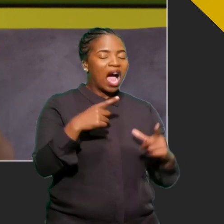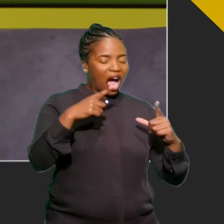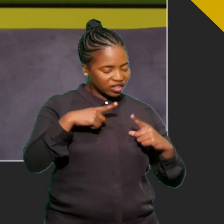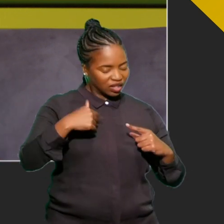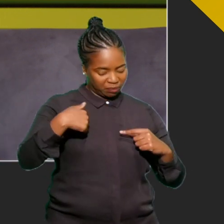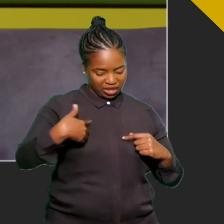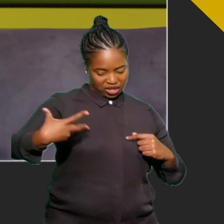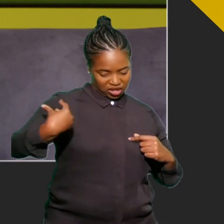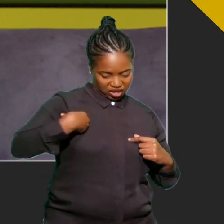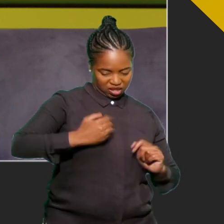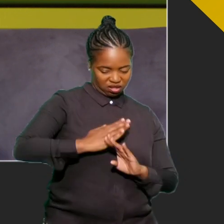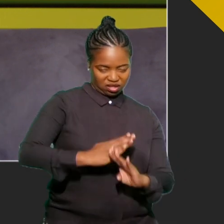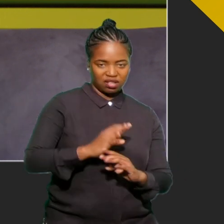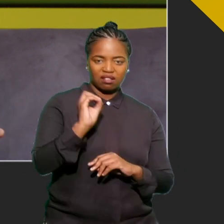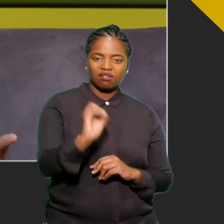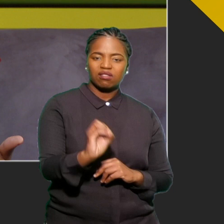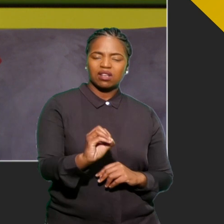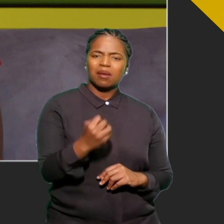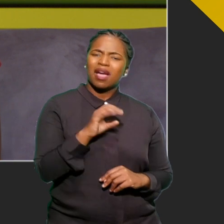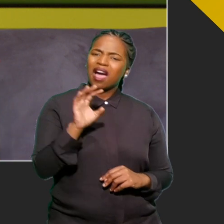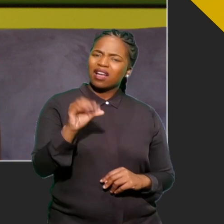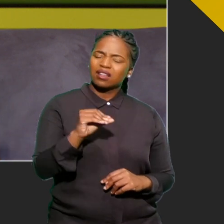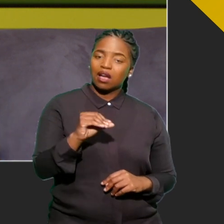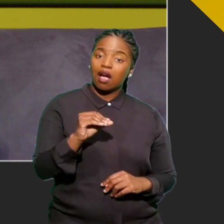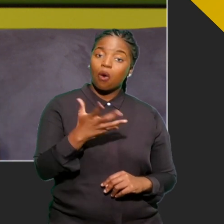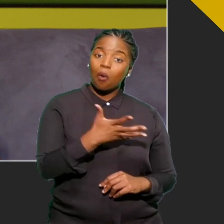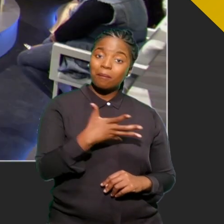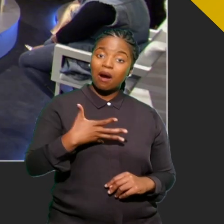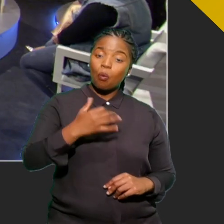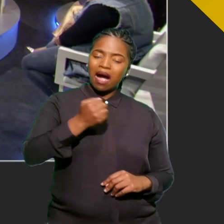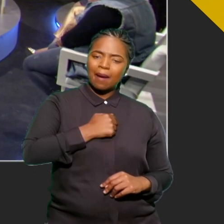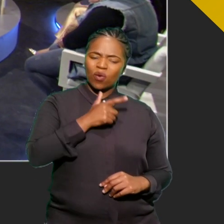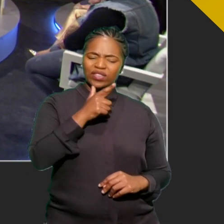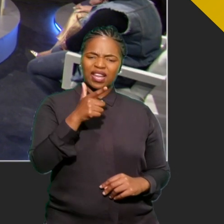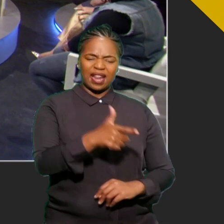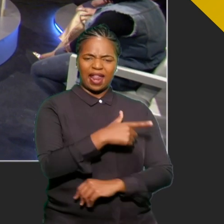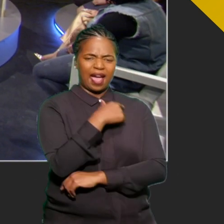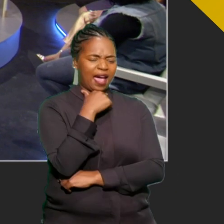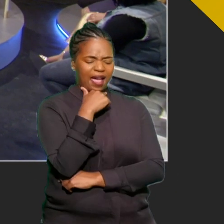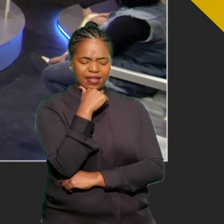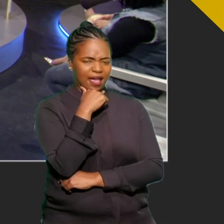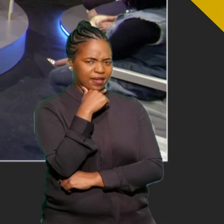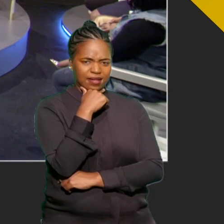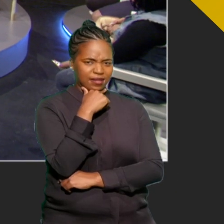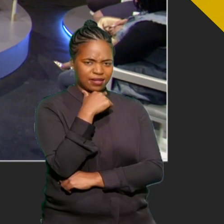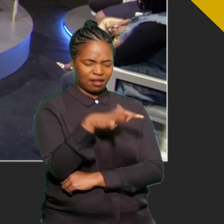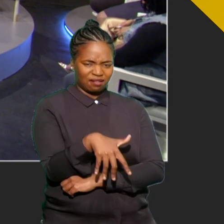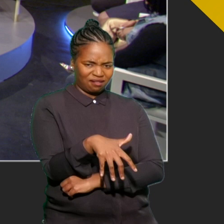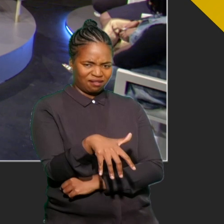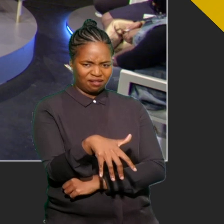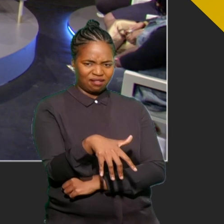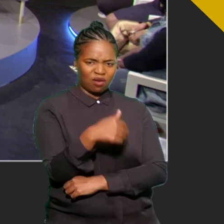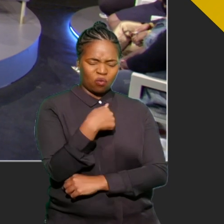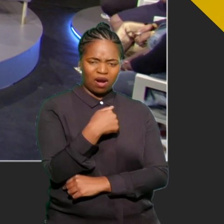Because get prevent. So give me take my maga or I when I want to get. This nowadays, we are on market. But the moment we question, we